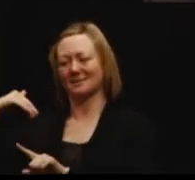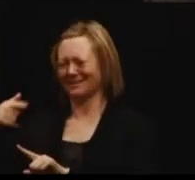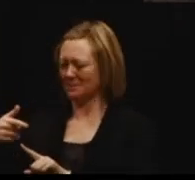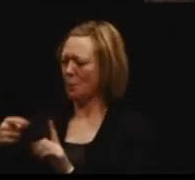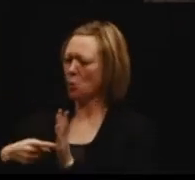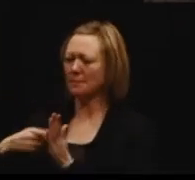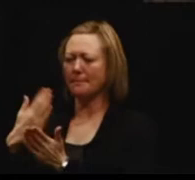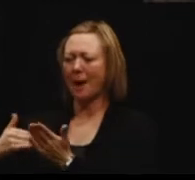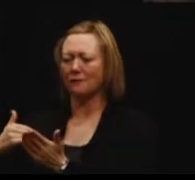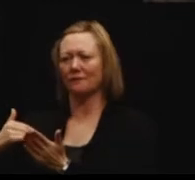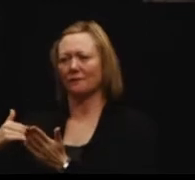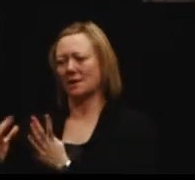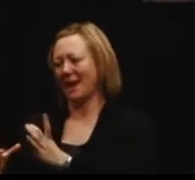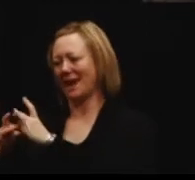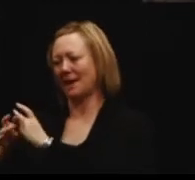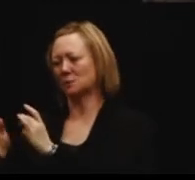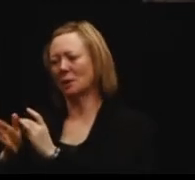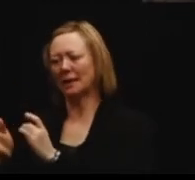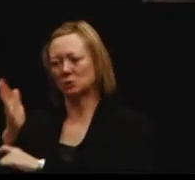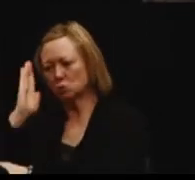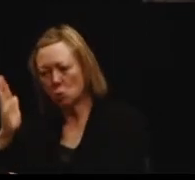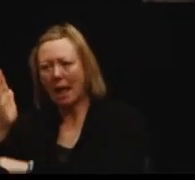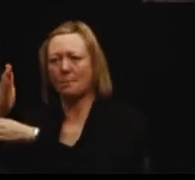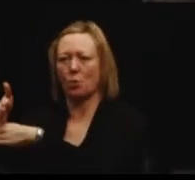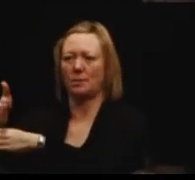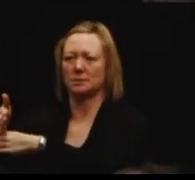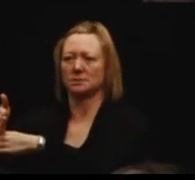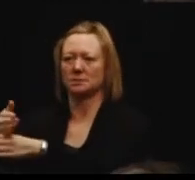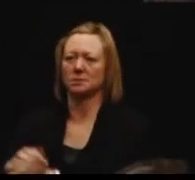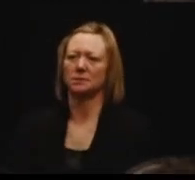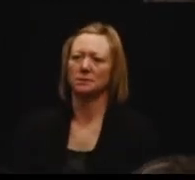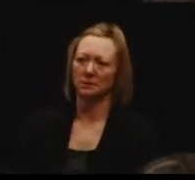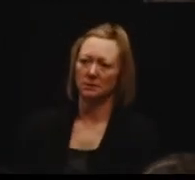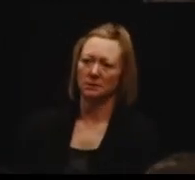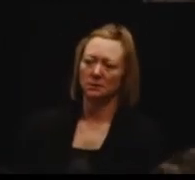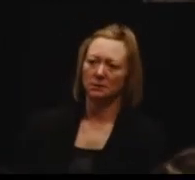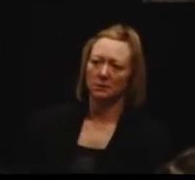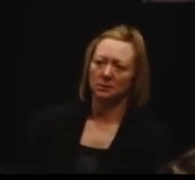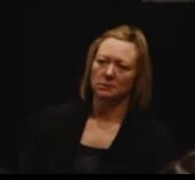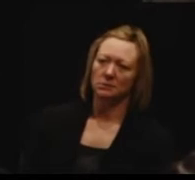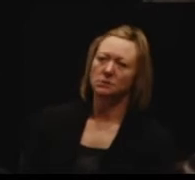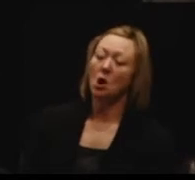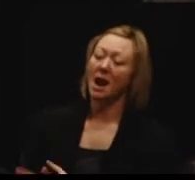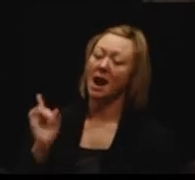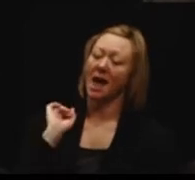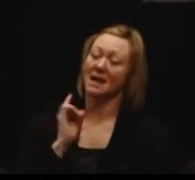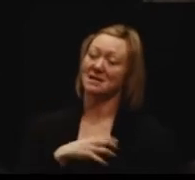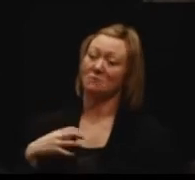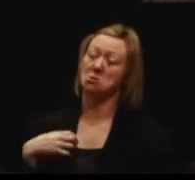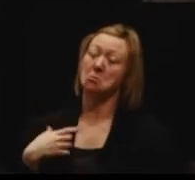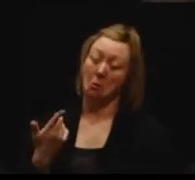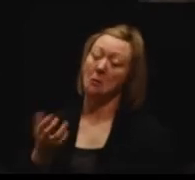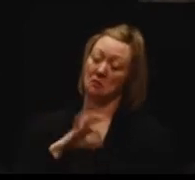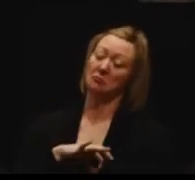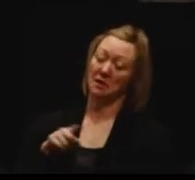into employment and into skills. So the last government, I mean, to give them their credit, they did reintroduce